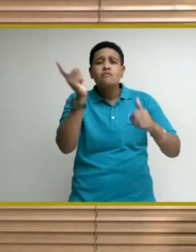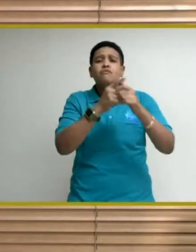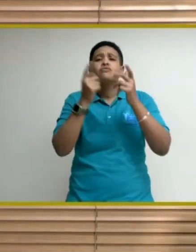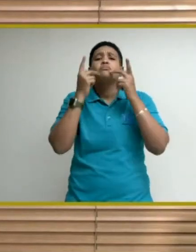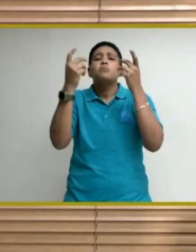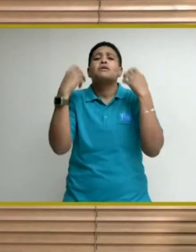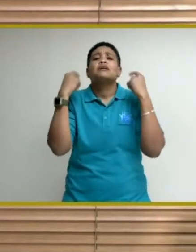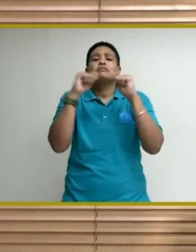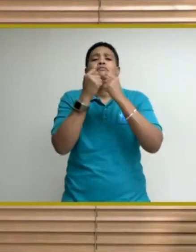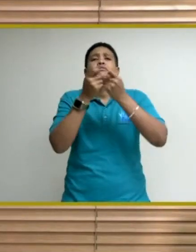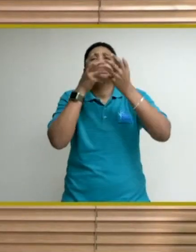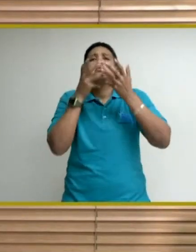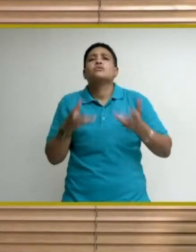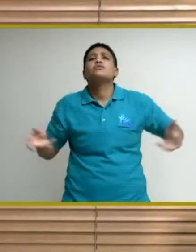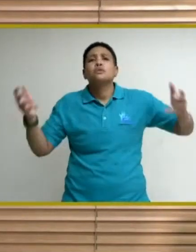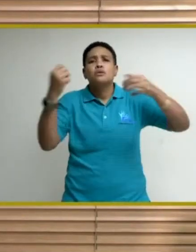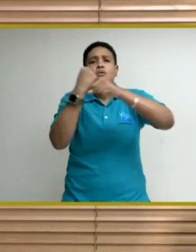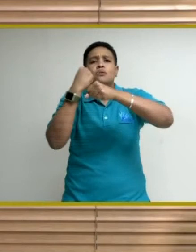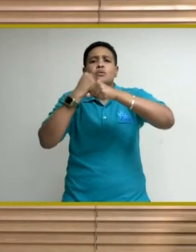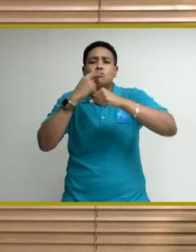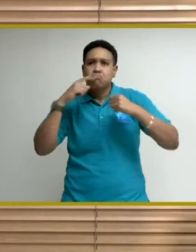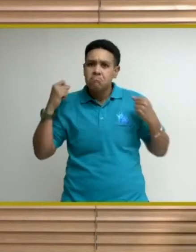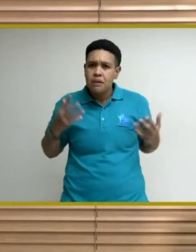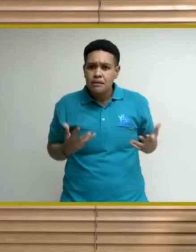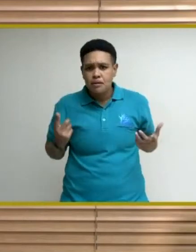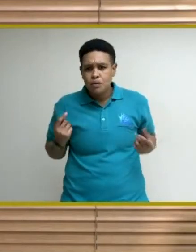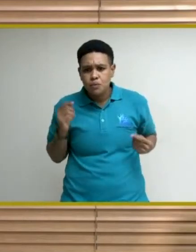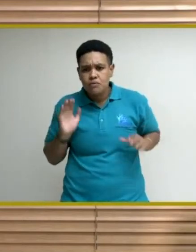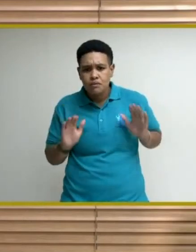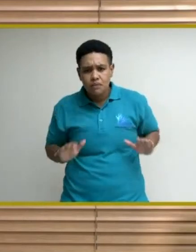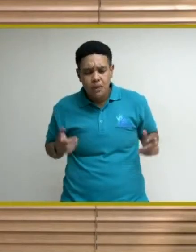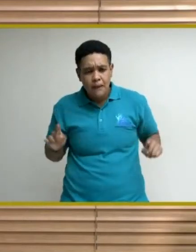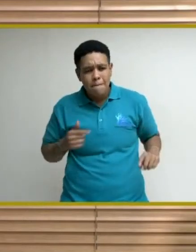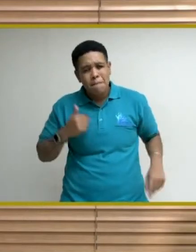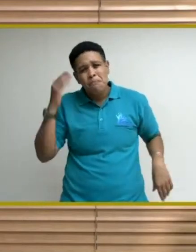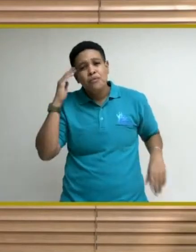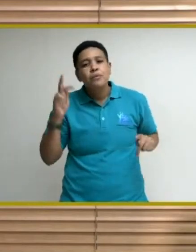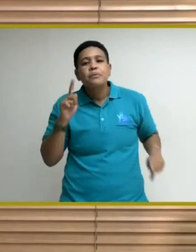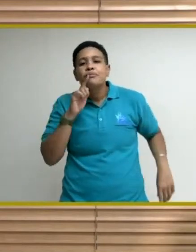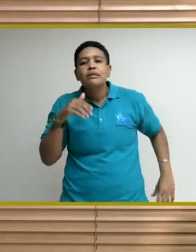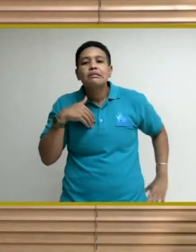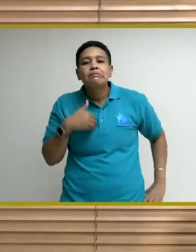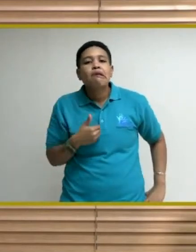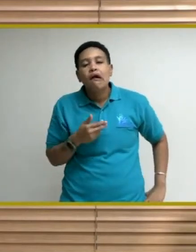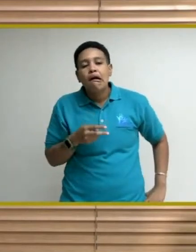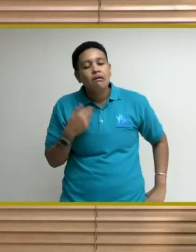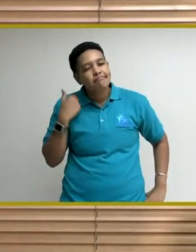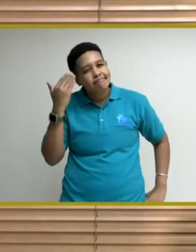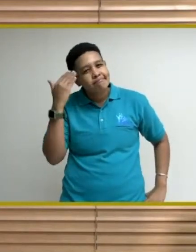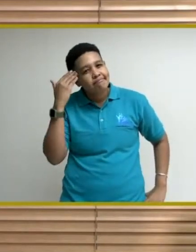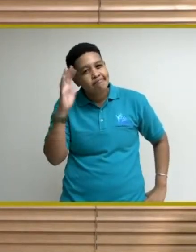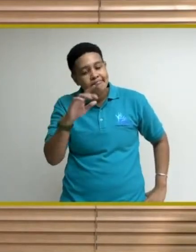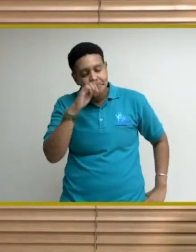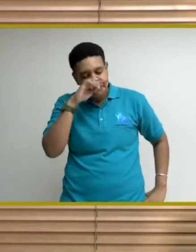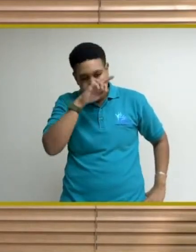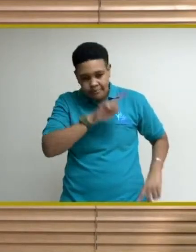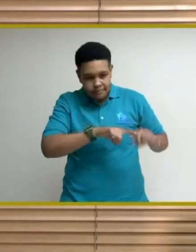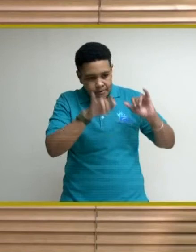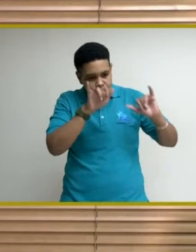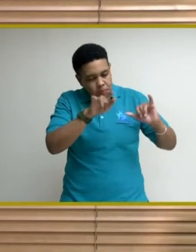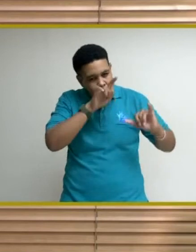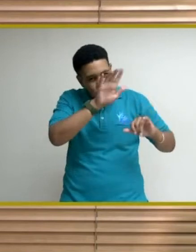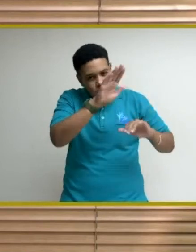team in the field. There's so much going on. I know persons are tired, but they've remained true to